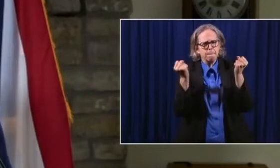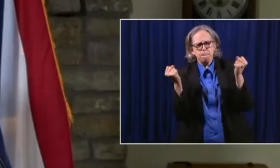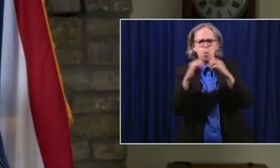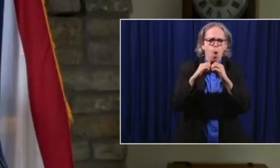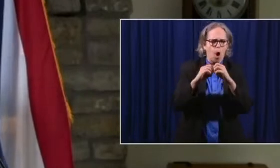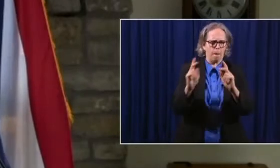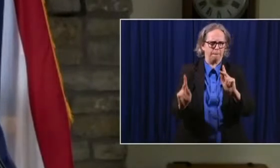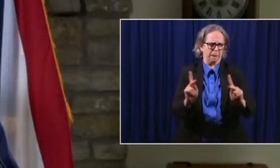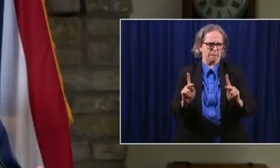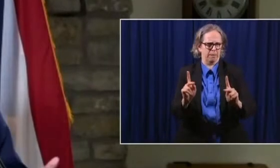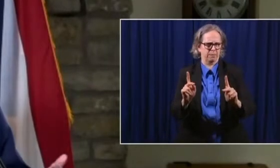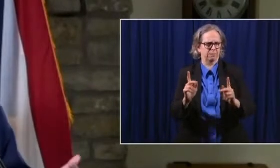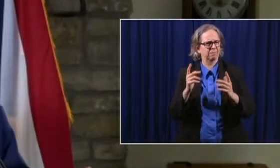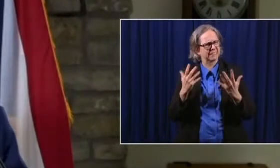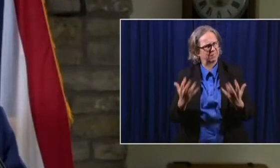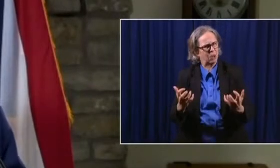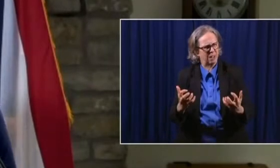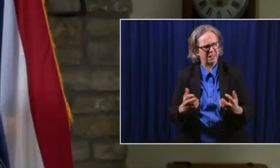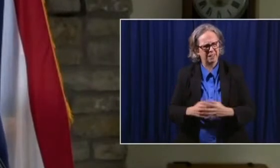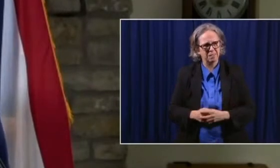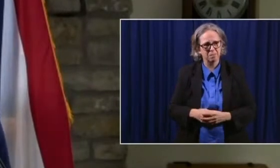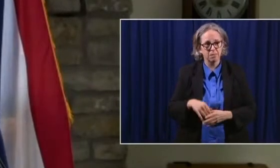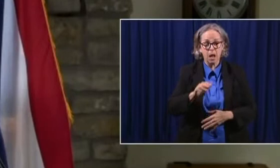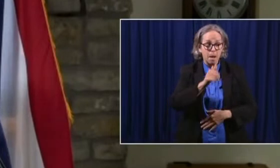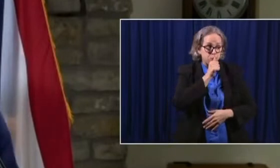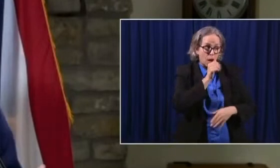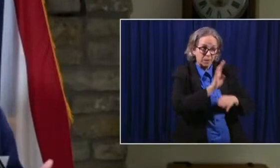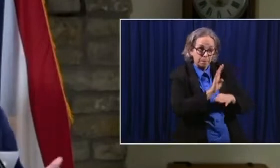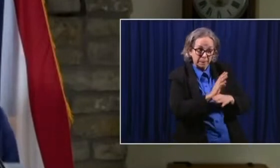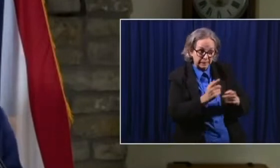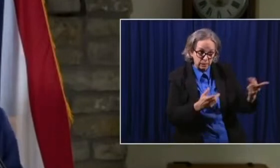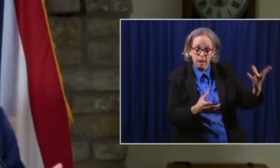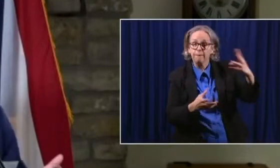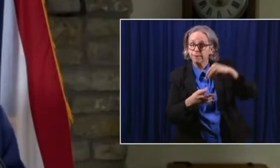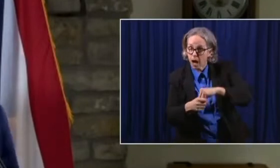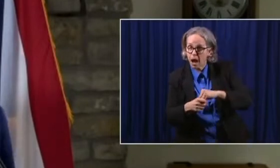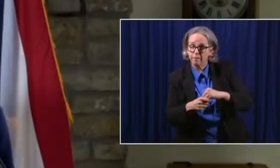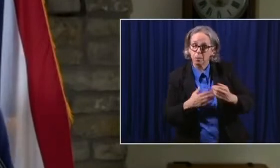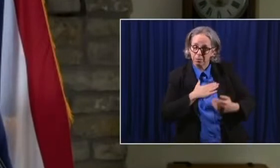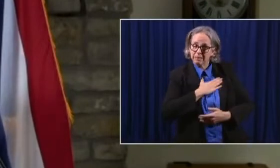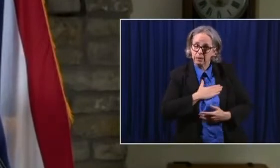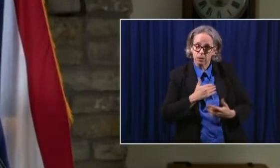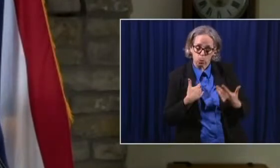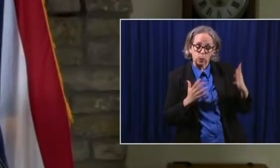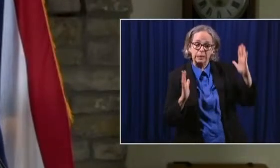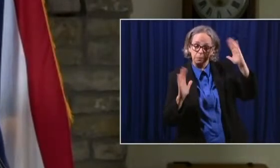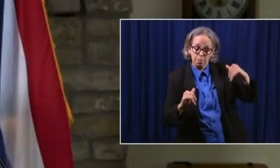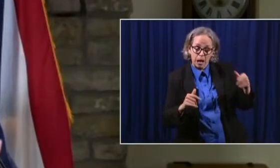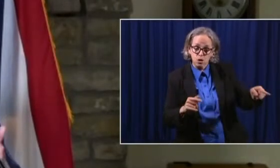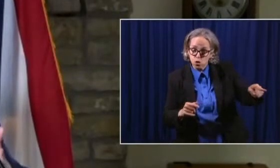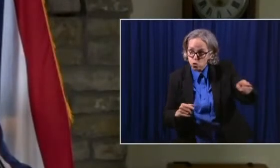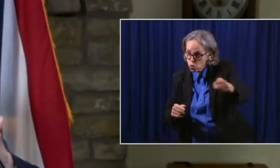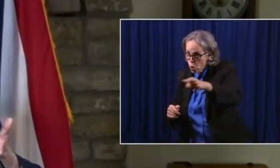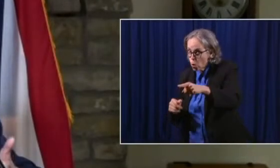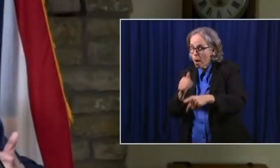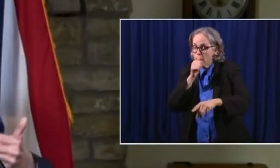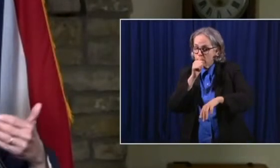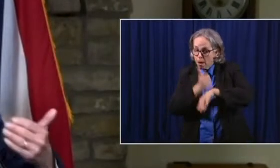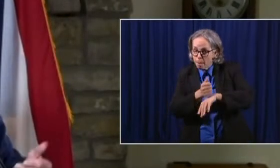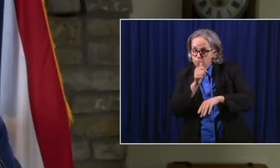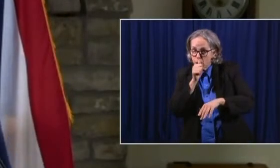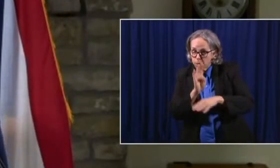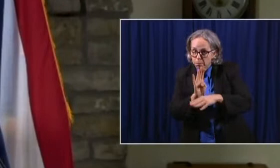the private sector becoming, as we expected and hoped, become more and more involved. And so the testing is